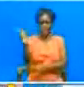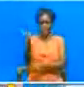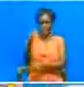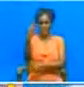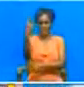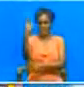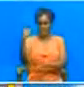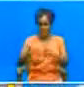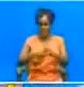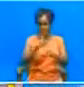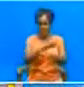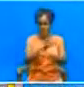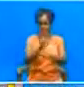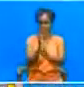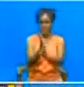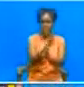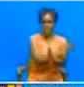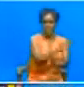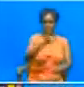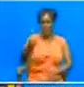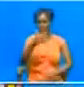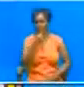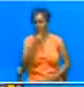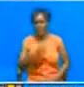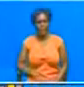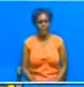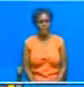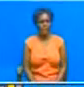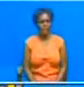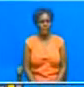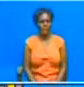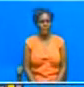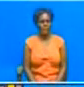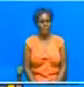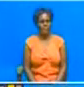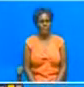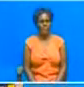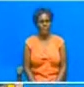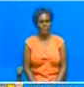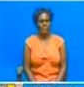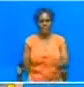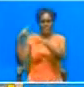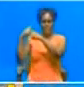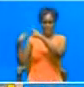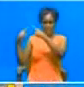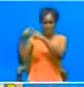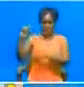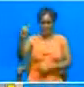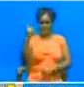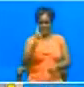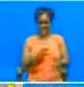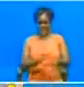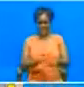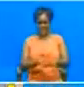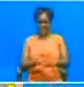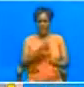minutes 36.9 seconds ahead of Hilary Mayo. In future, now we're going to experience faster times in this track.